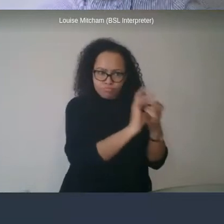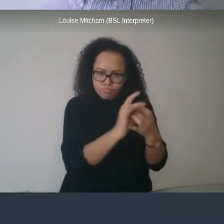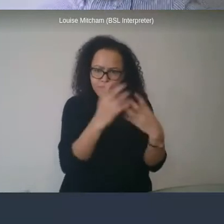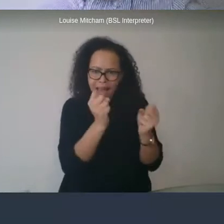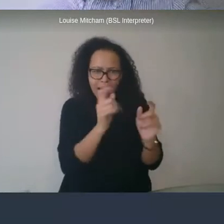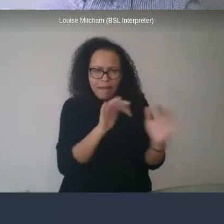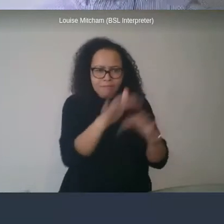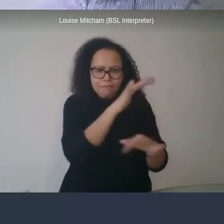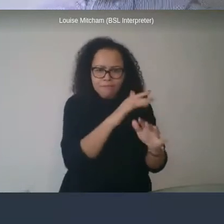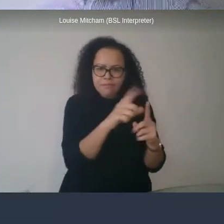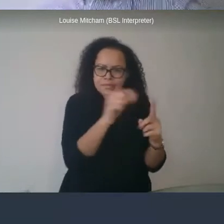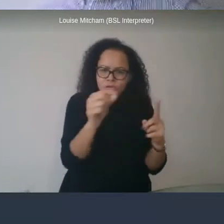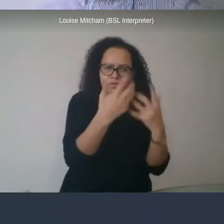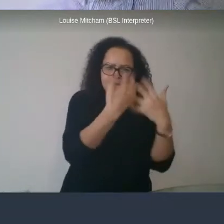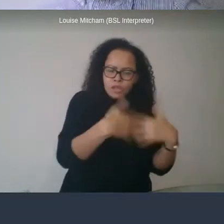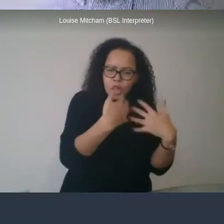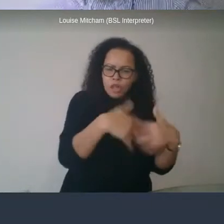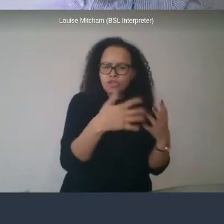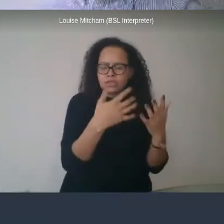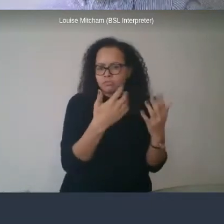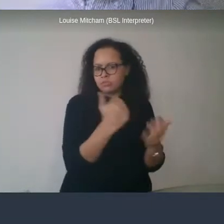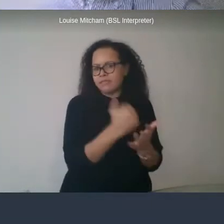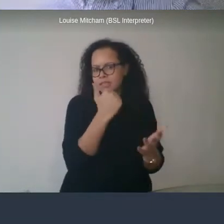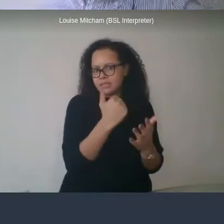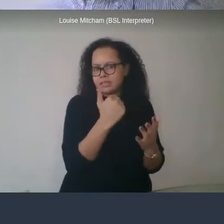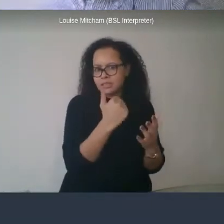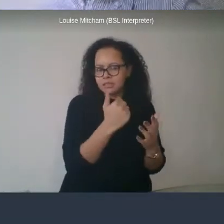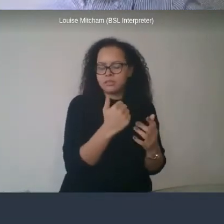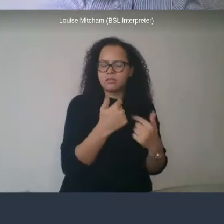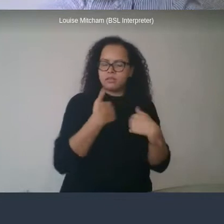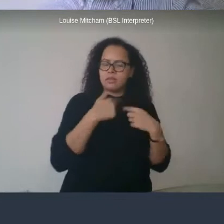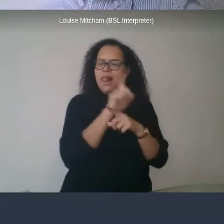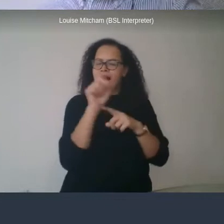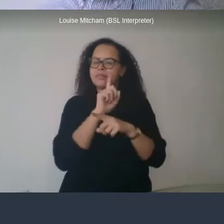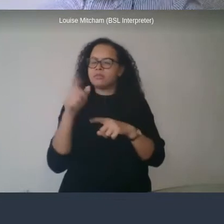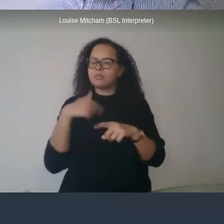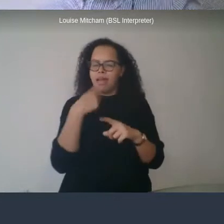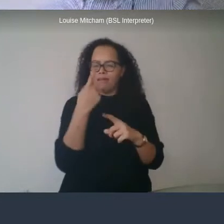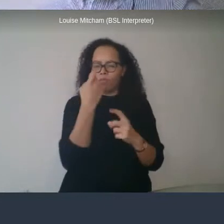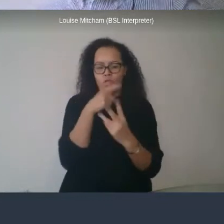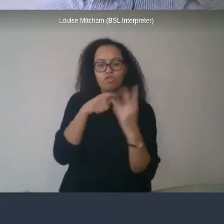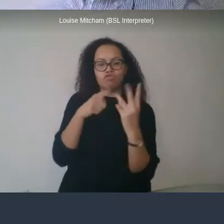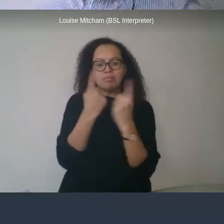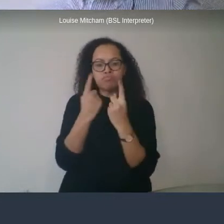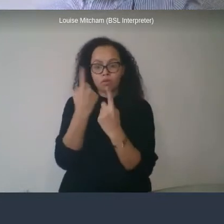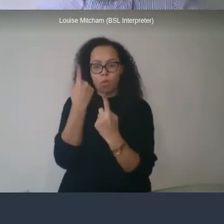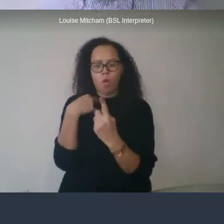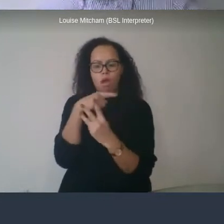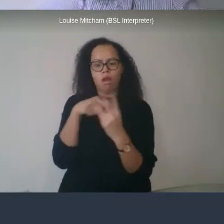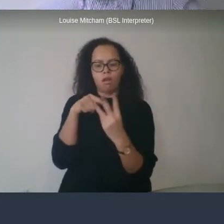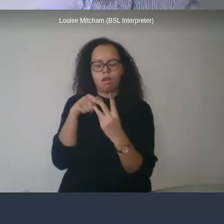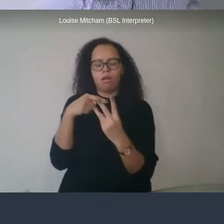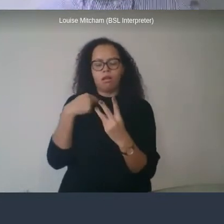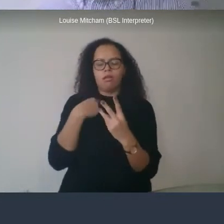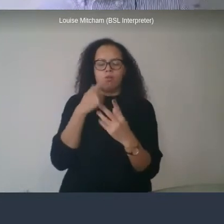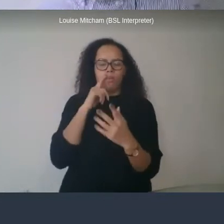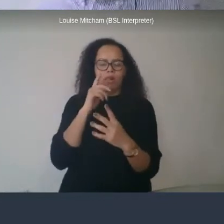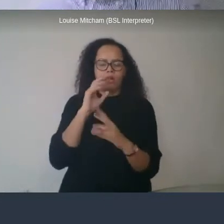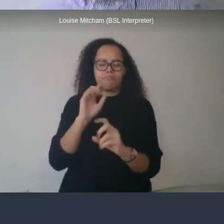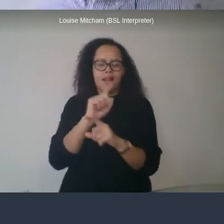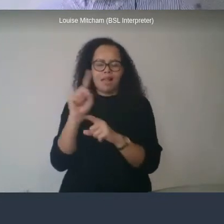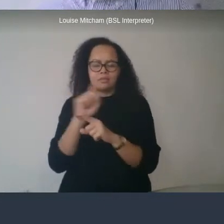there. And you'll be hearing from Spond later, which is one of the products that has actually really enabled that connection